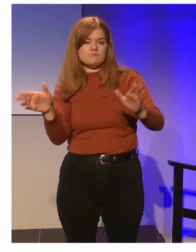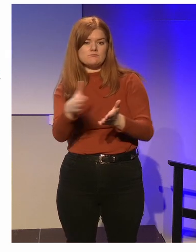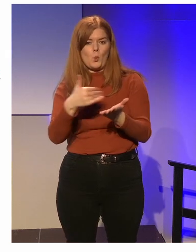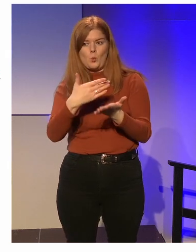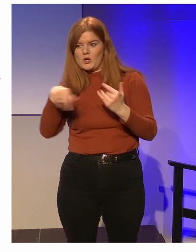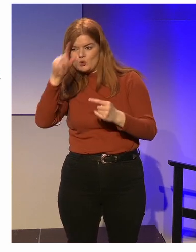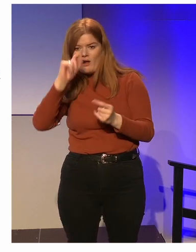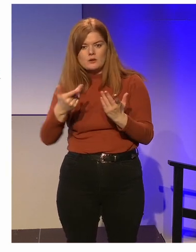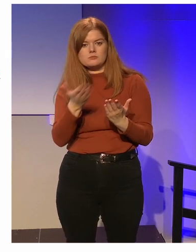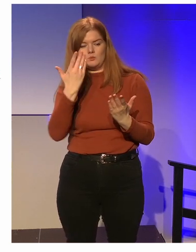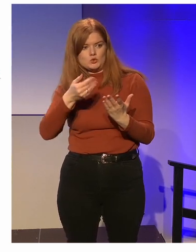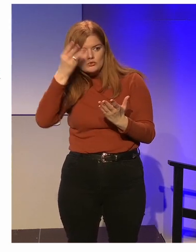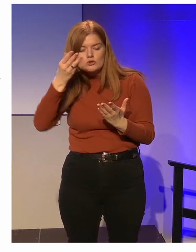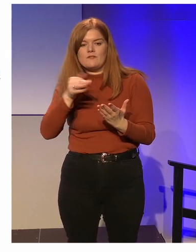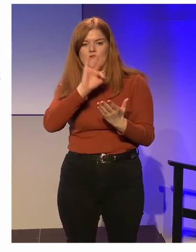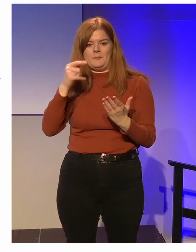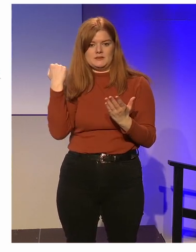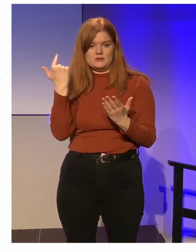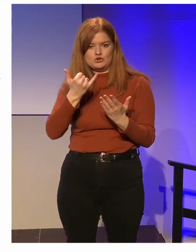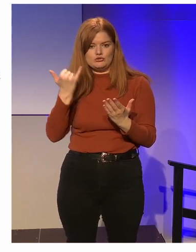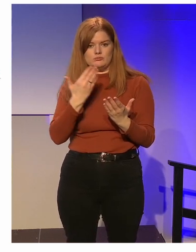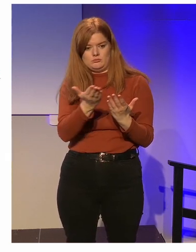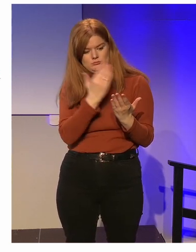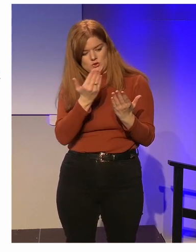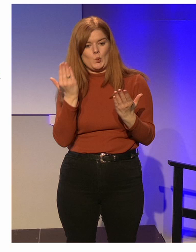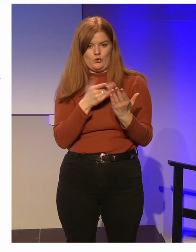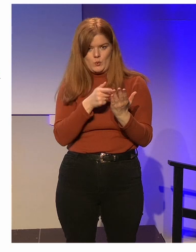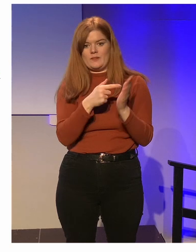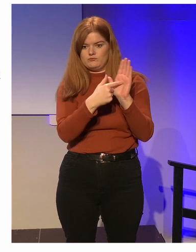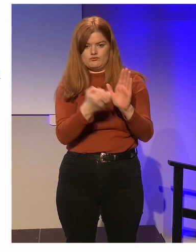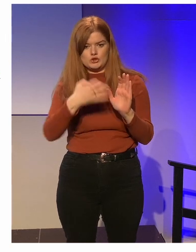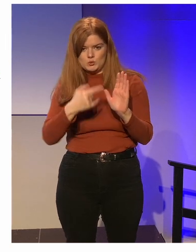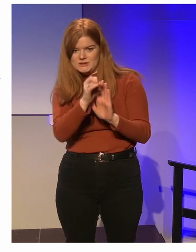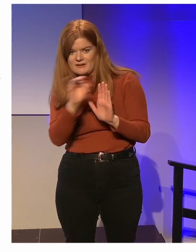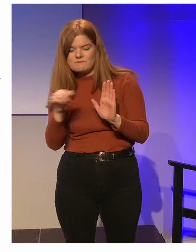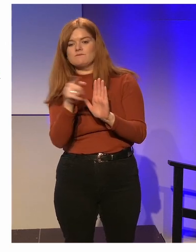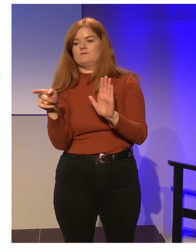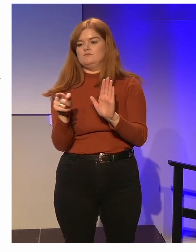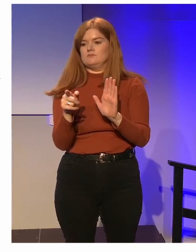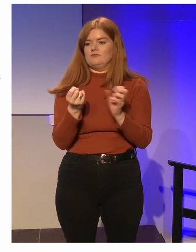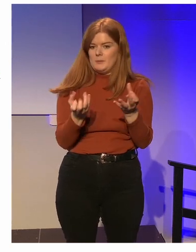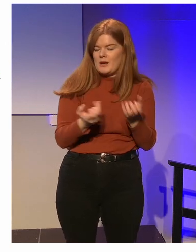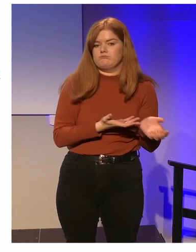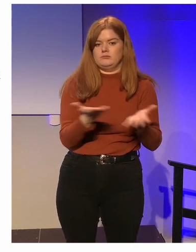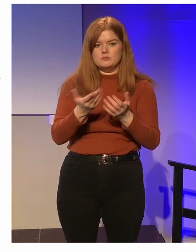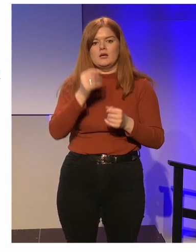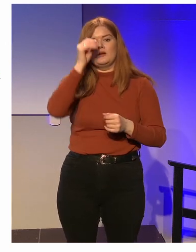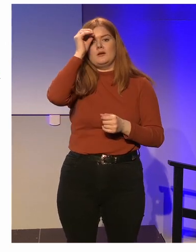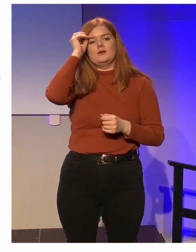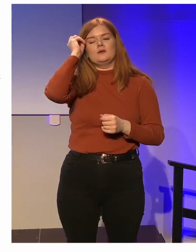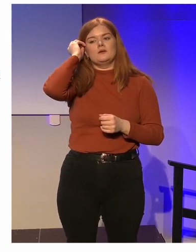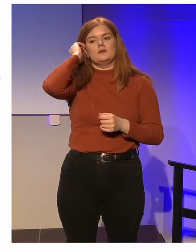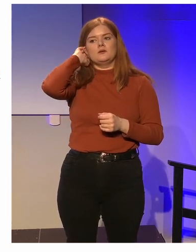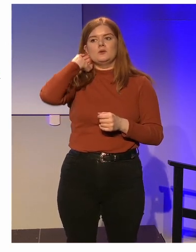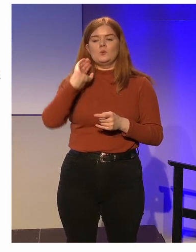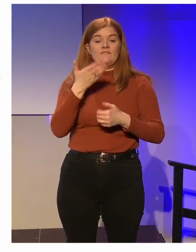what the reflections that people had on that year. So we went through that with staff, that first staff meeting.